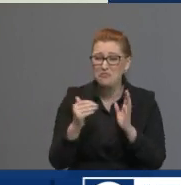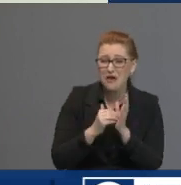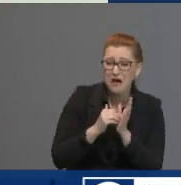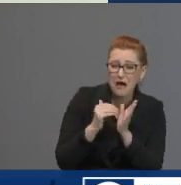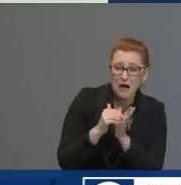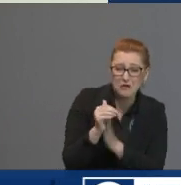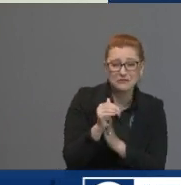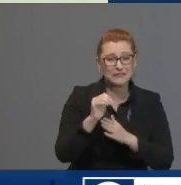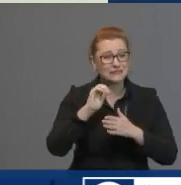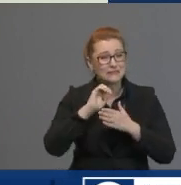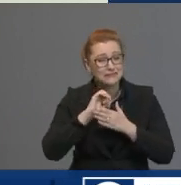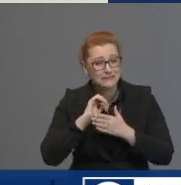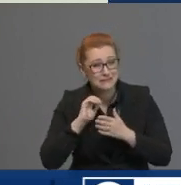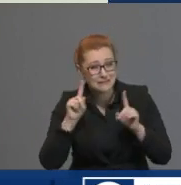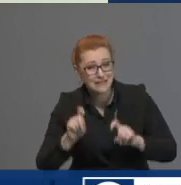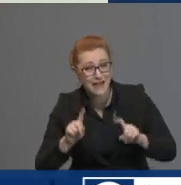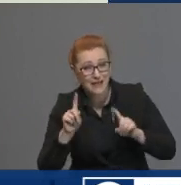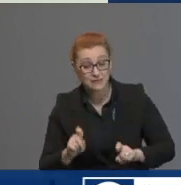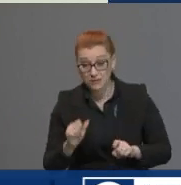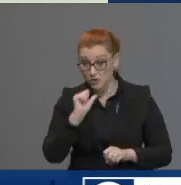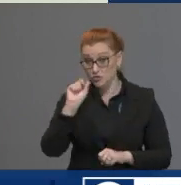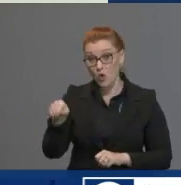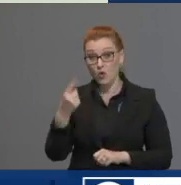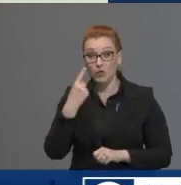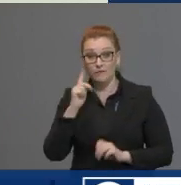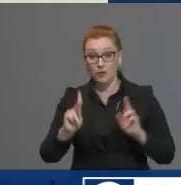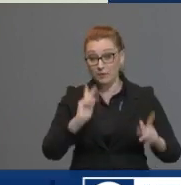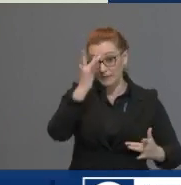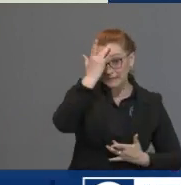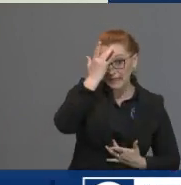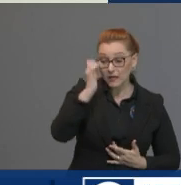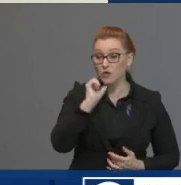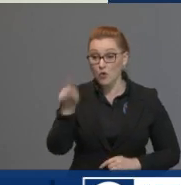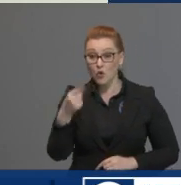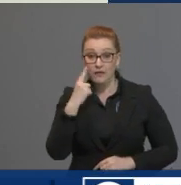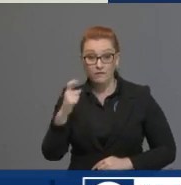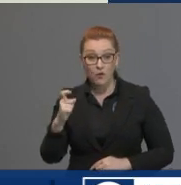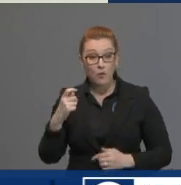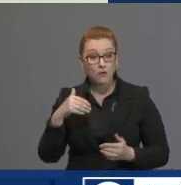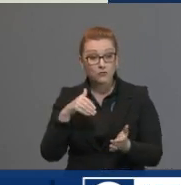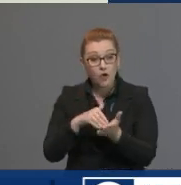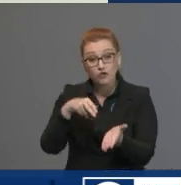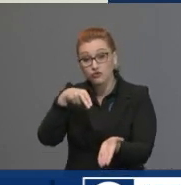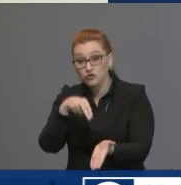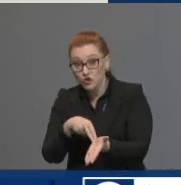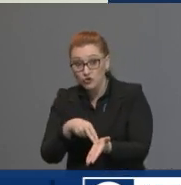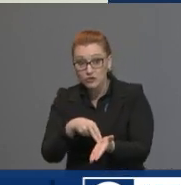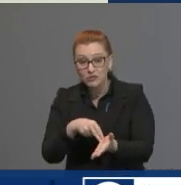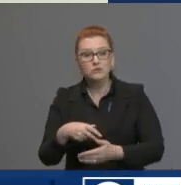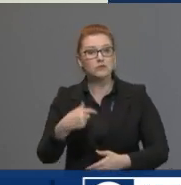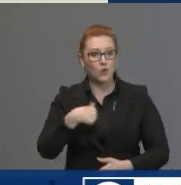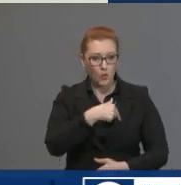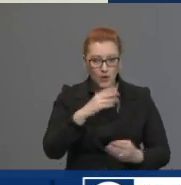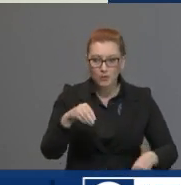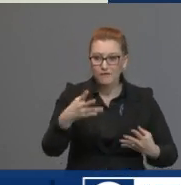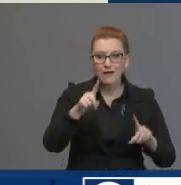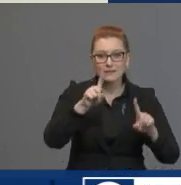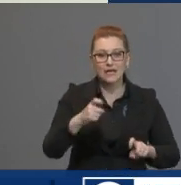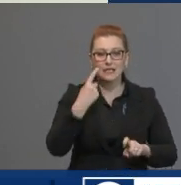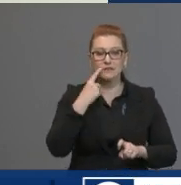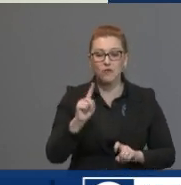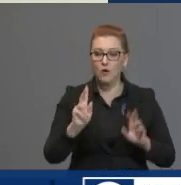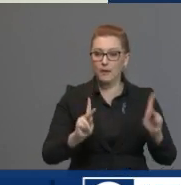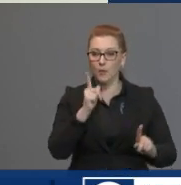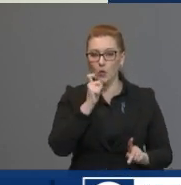on the front line, but the folks that are in our long-term care facilities and our correctional facilities. We're making